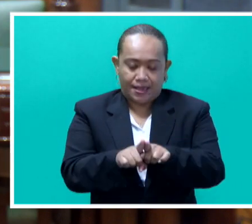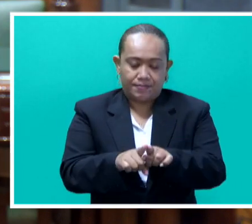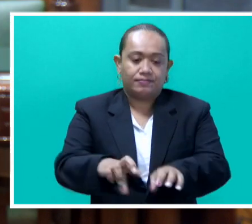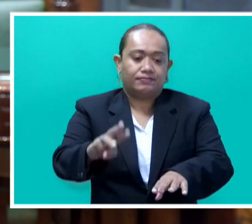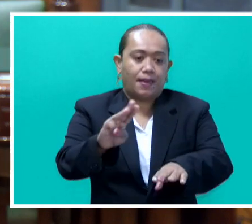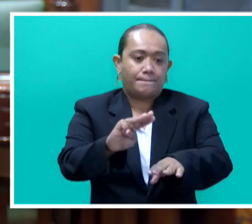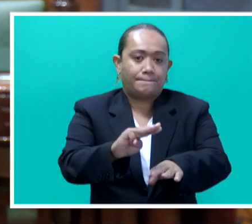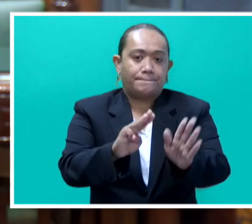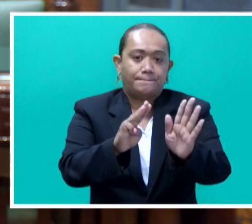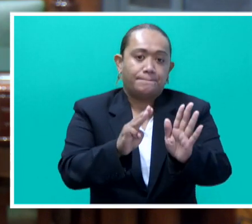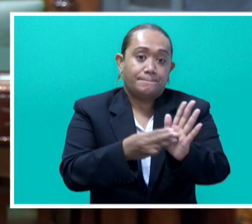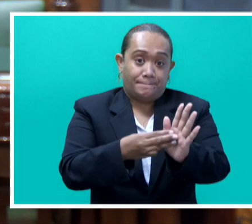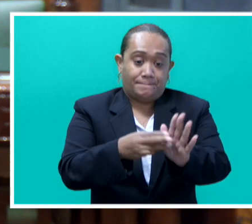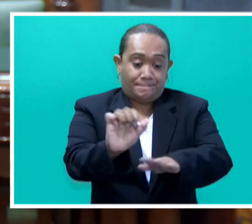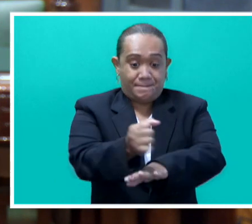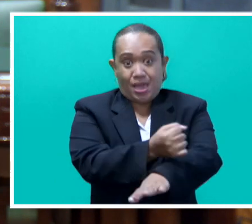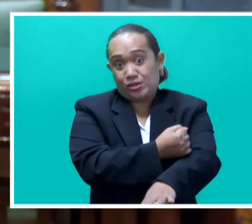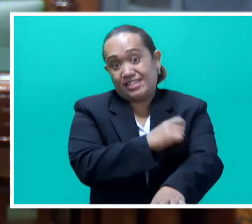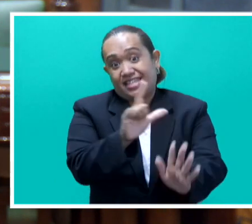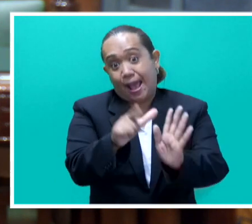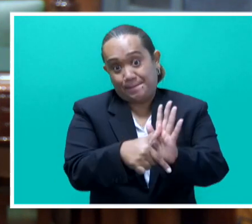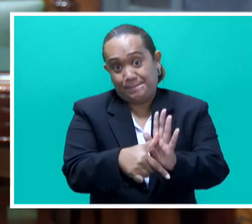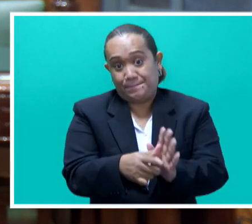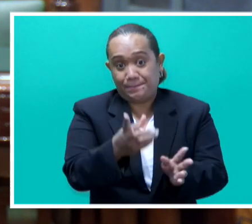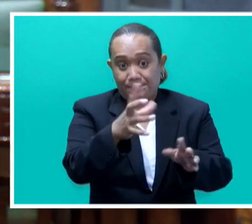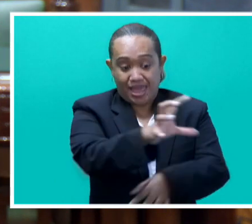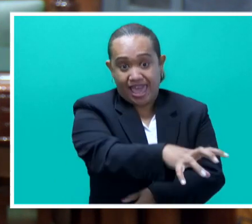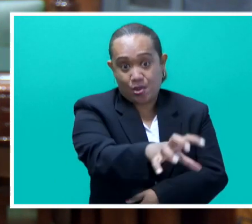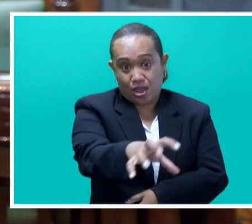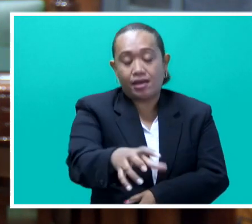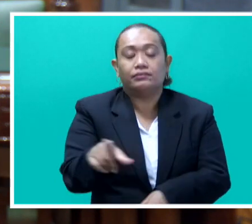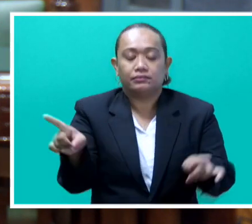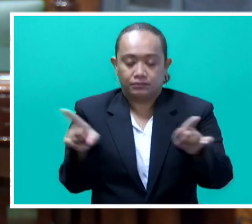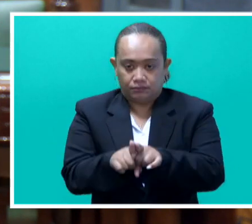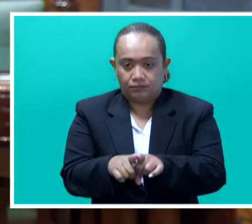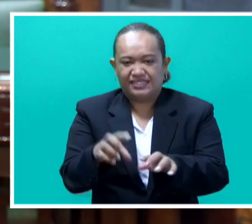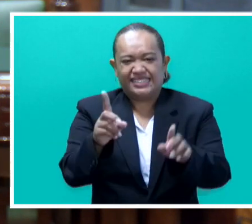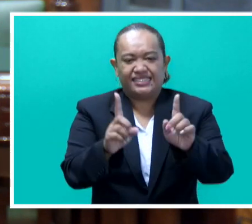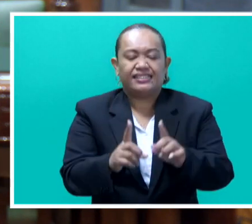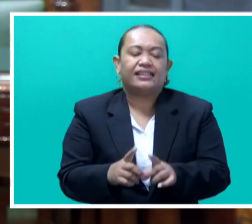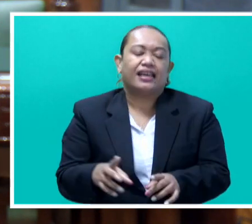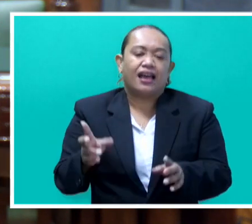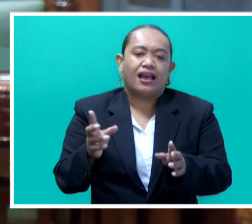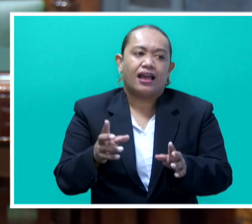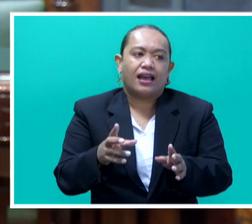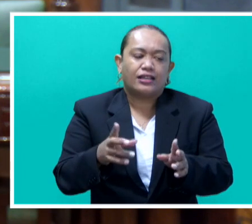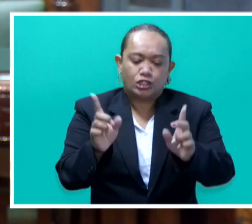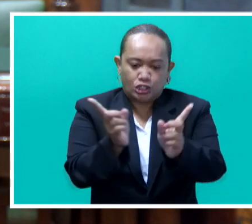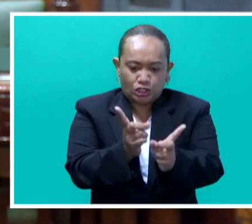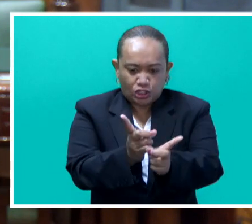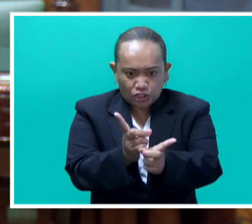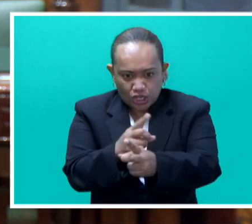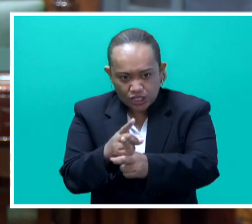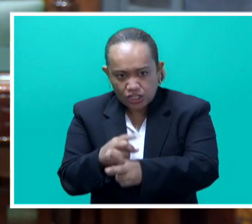areas. Mr. Speaker, sir, these are large residential, industrial, commercial subdivisions and special use, for